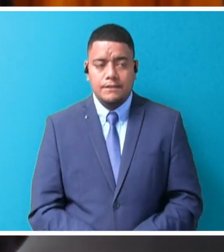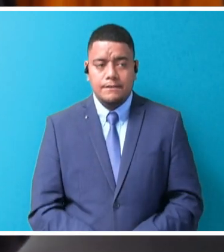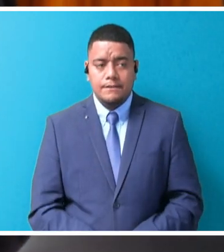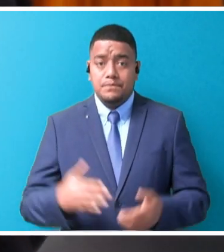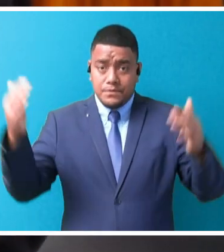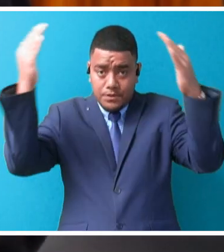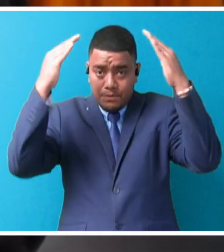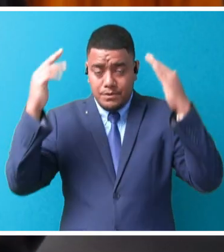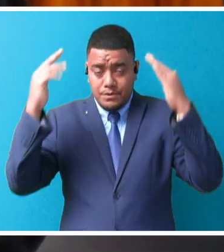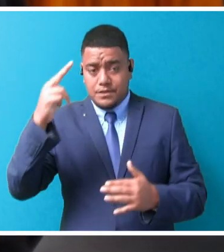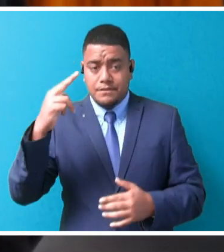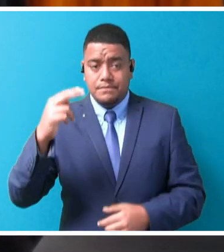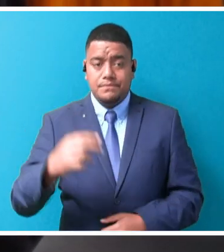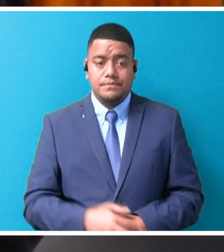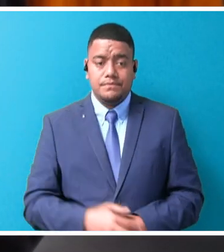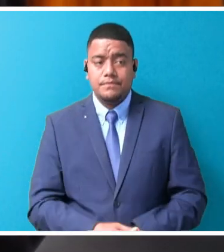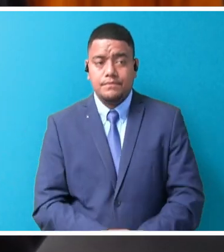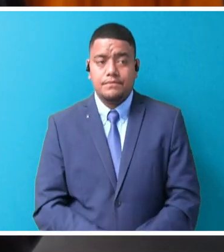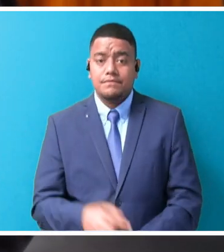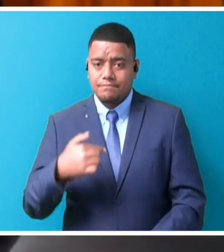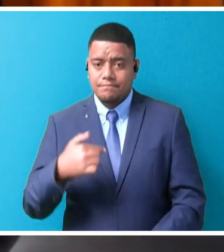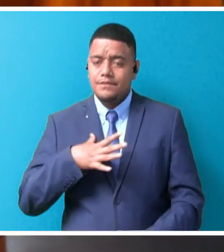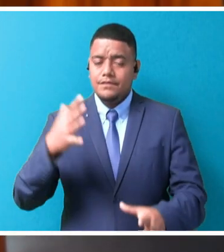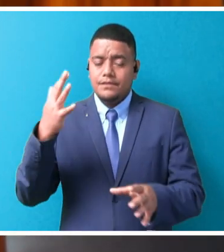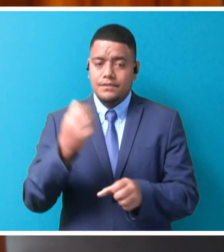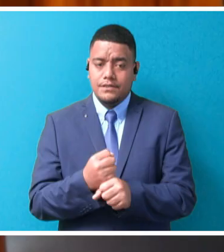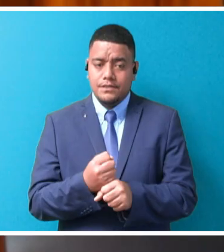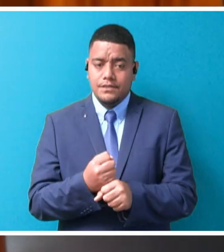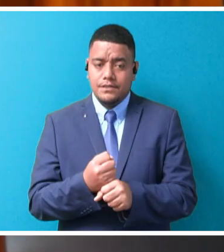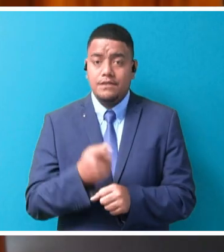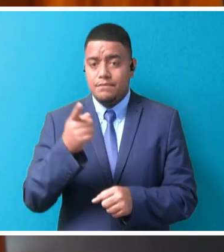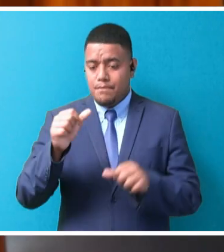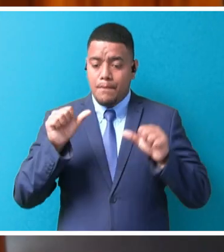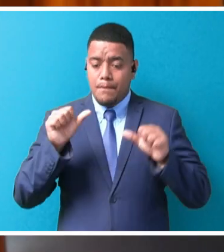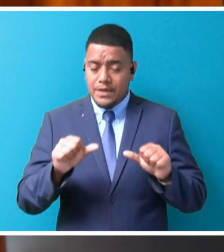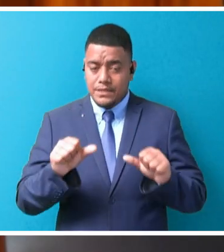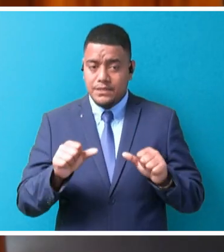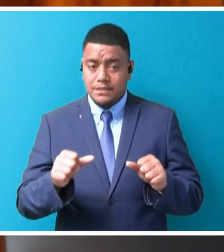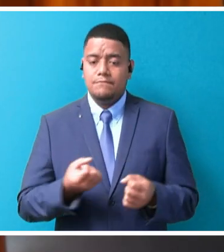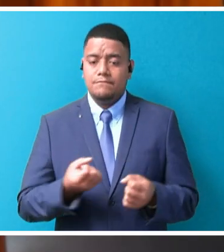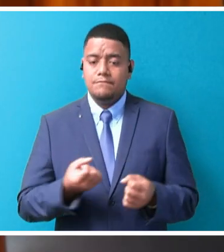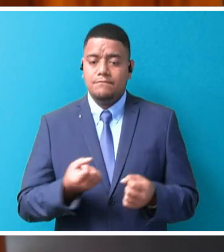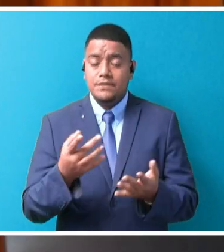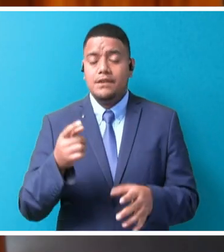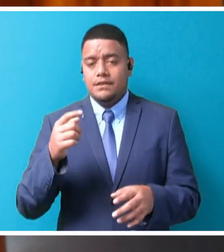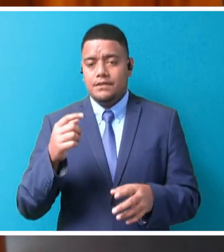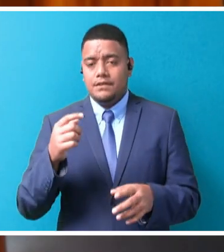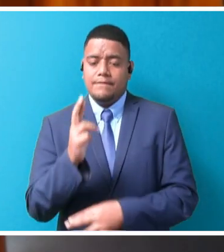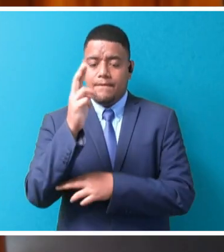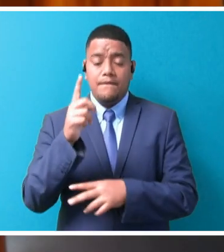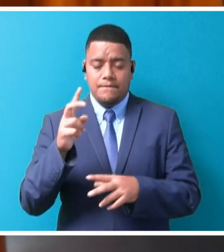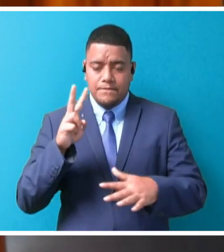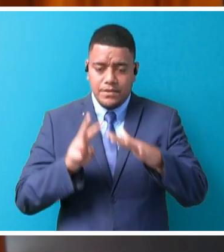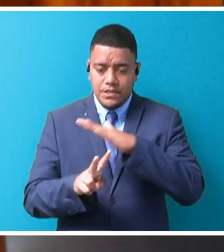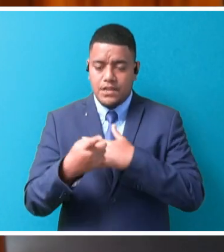sir, in conclusion, His Excellency the President's address represents a vision for a